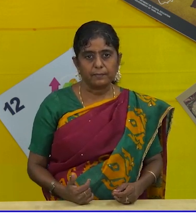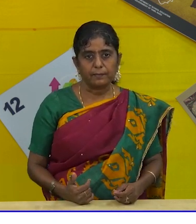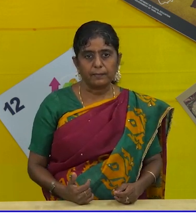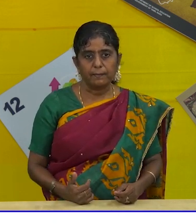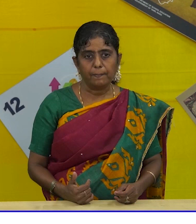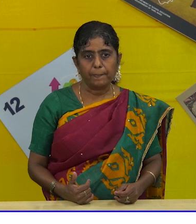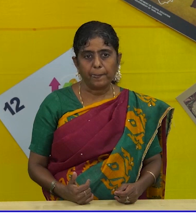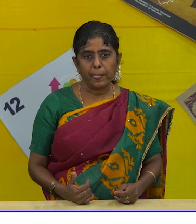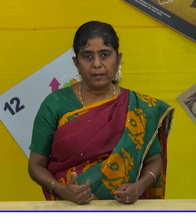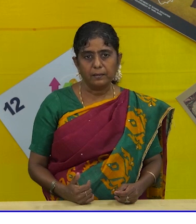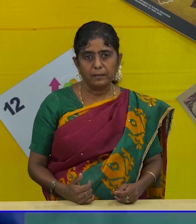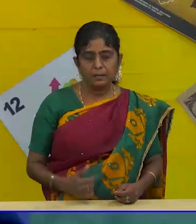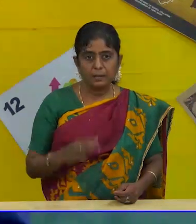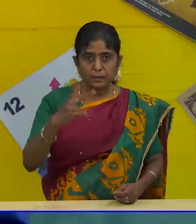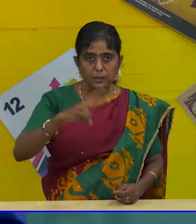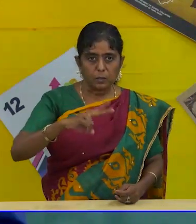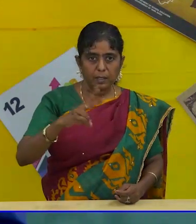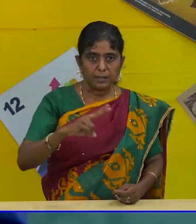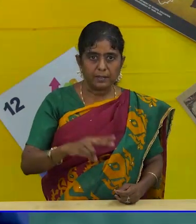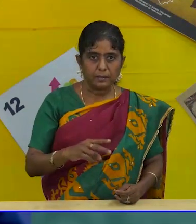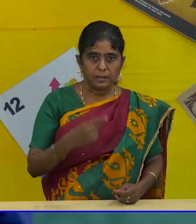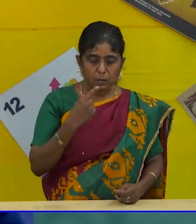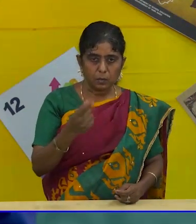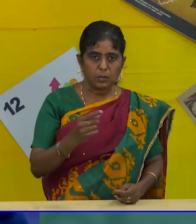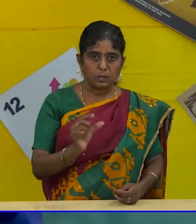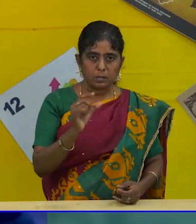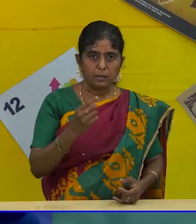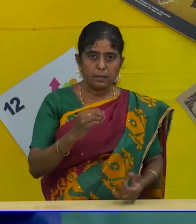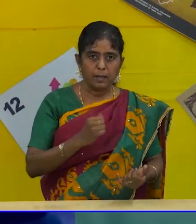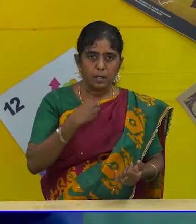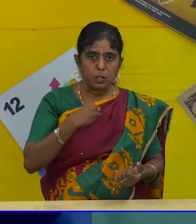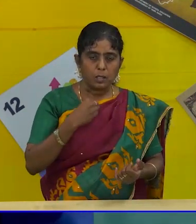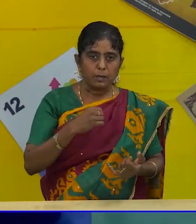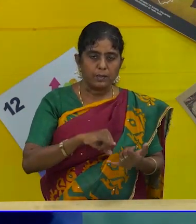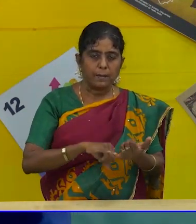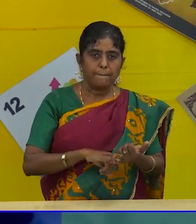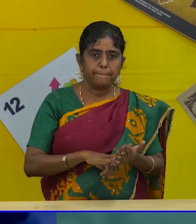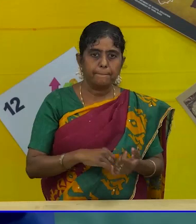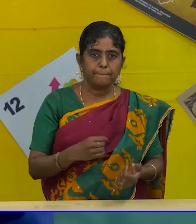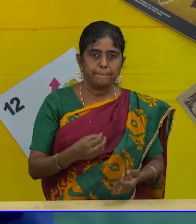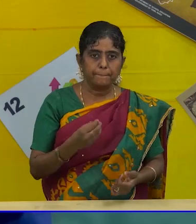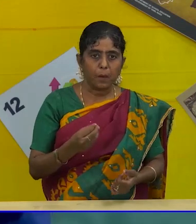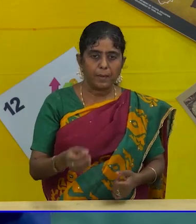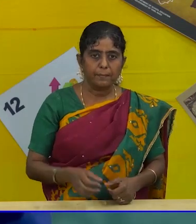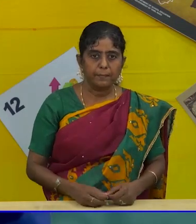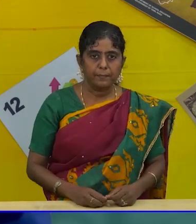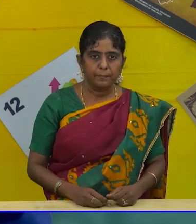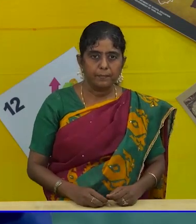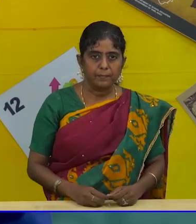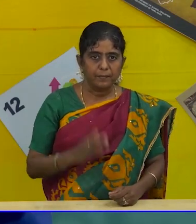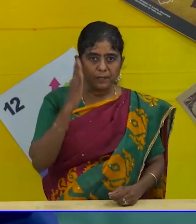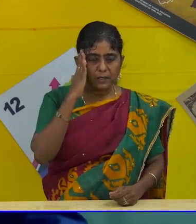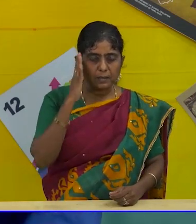solutions. These two ideas only we are going to use while doing our problems. So, keep in